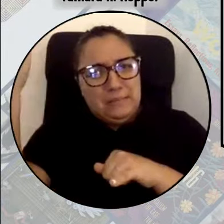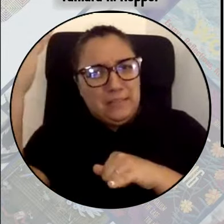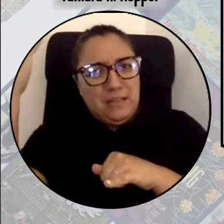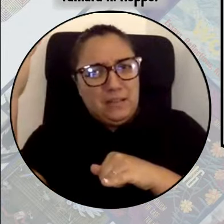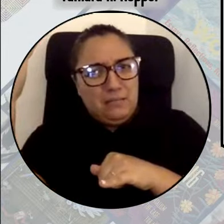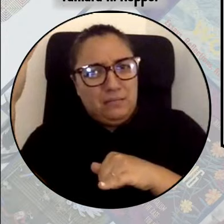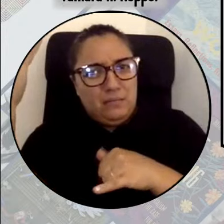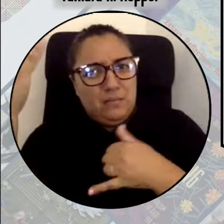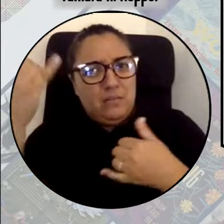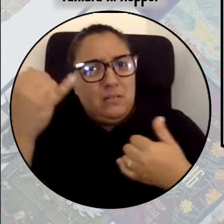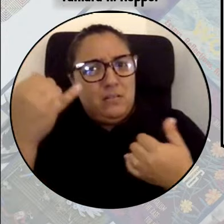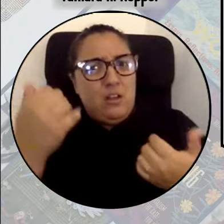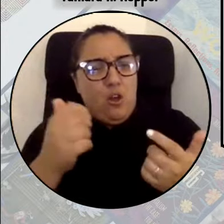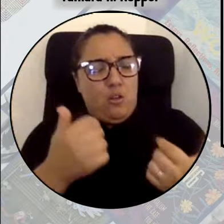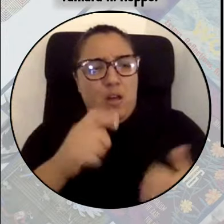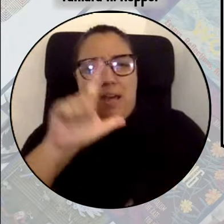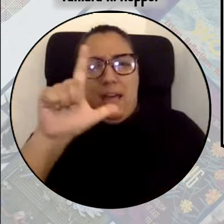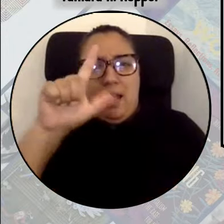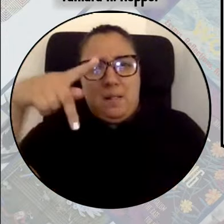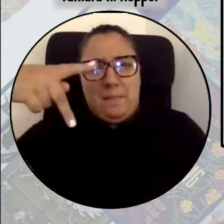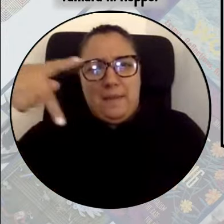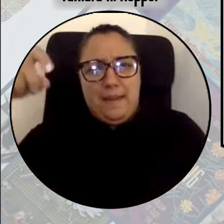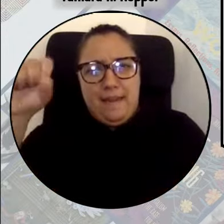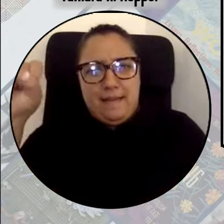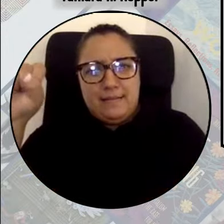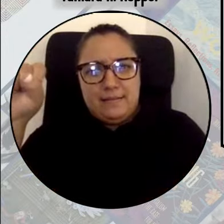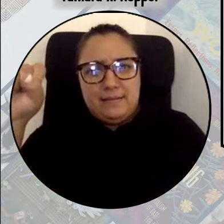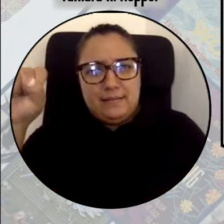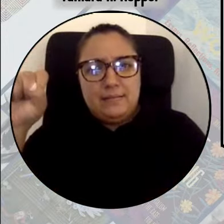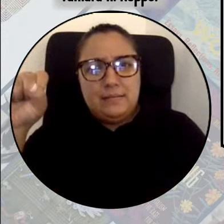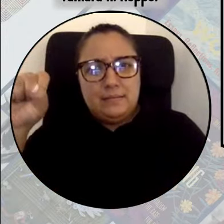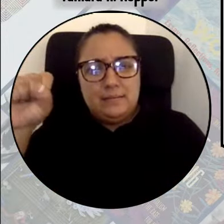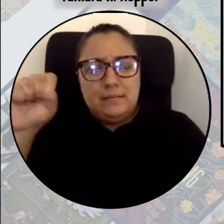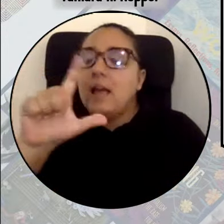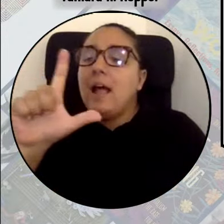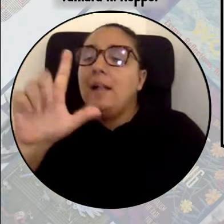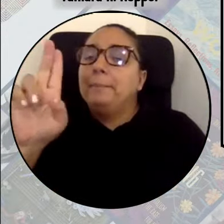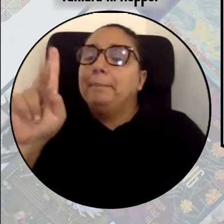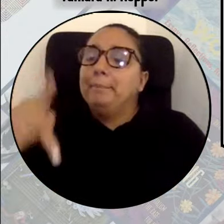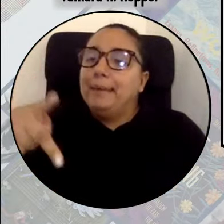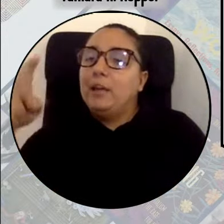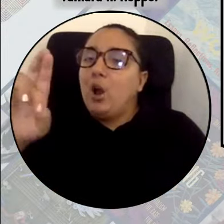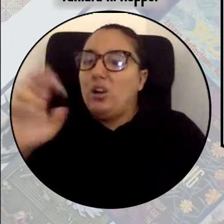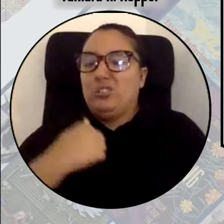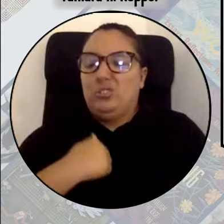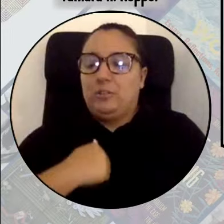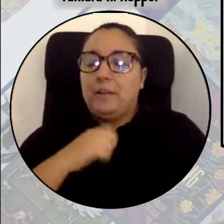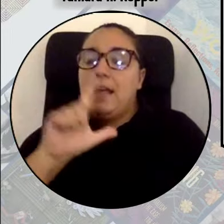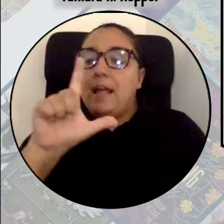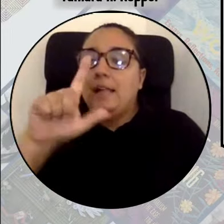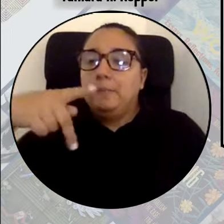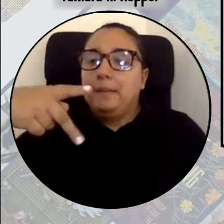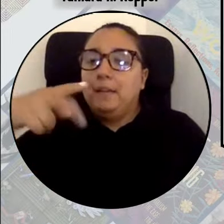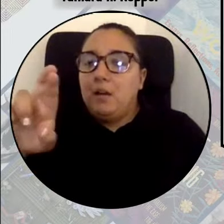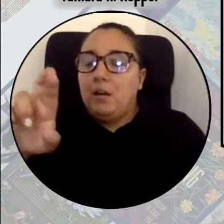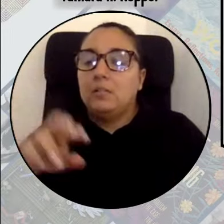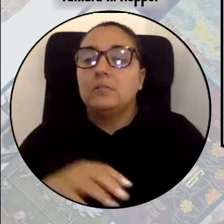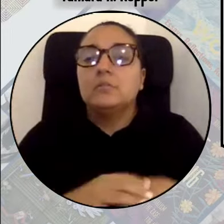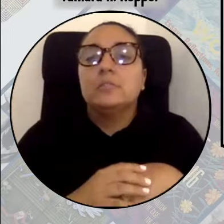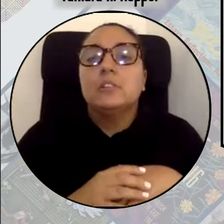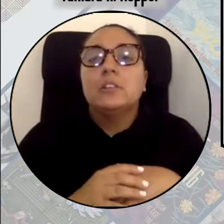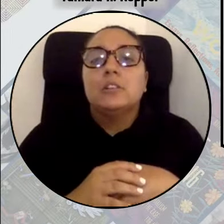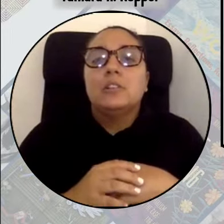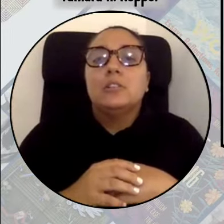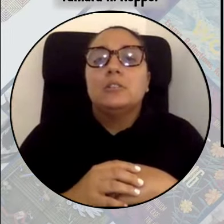right? We're going to open this window back again because we thought it was so interesting. And so this is something where it's not to say that all